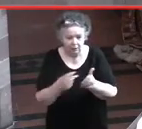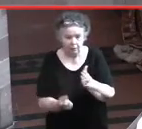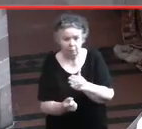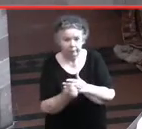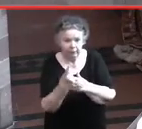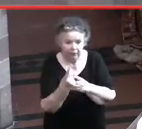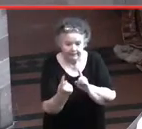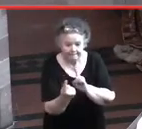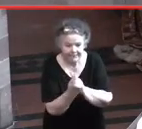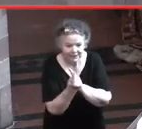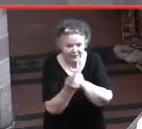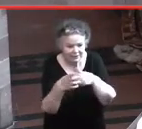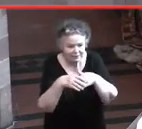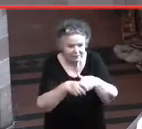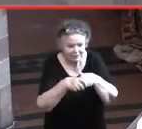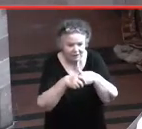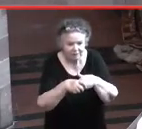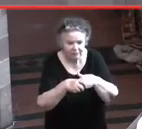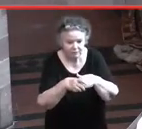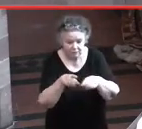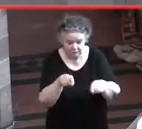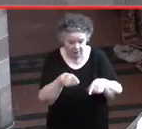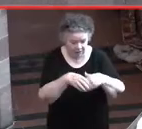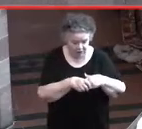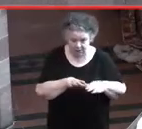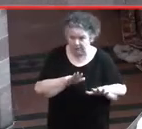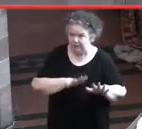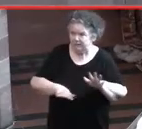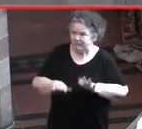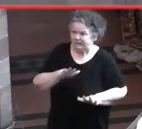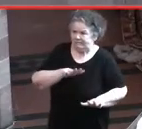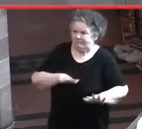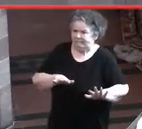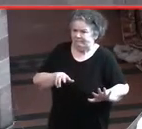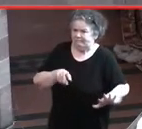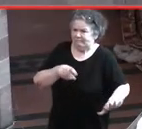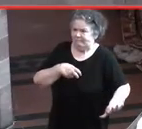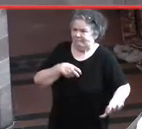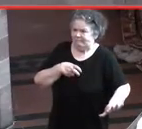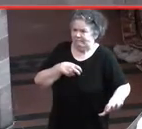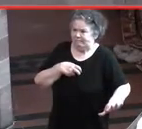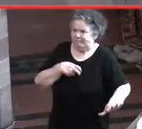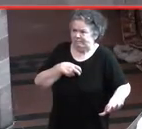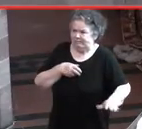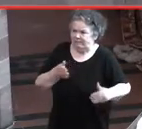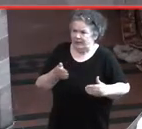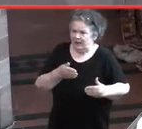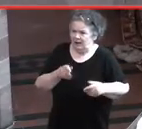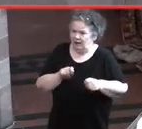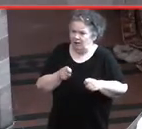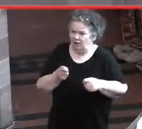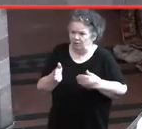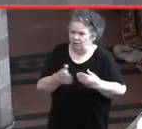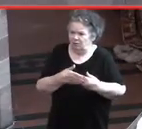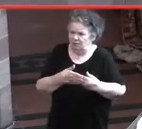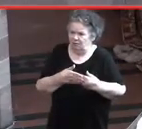mysteriously meeting his still shattered and confused disciples behind that locked door in the upper